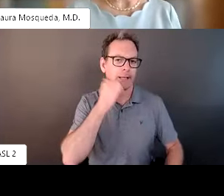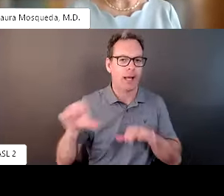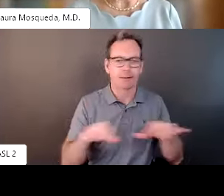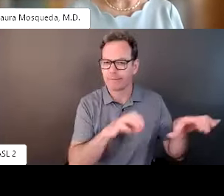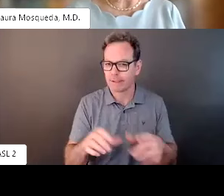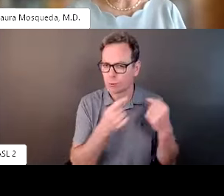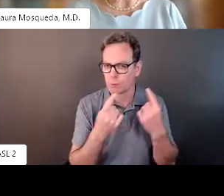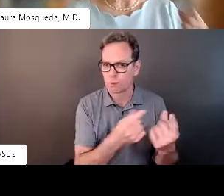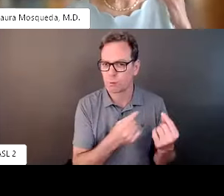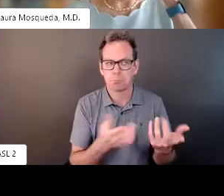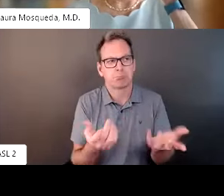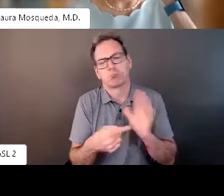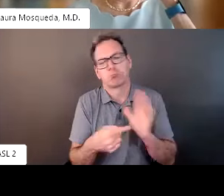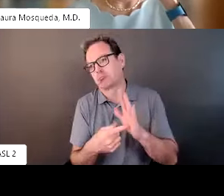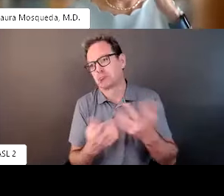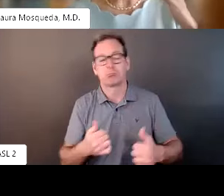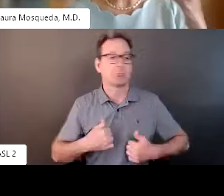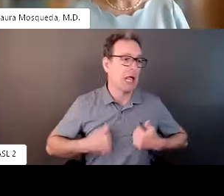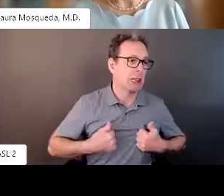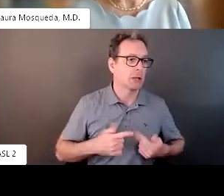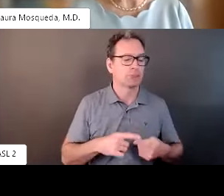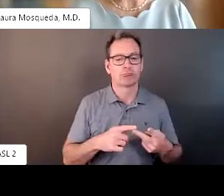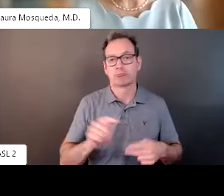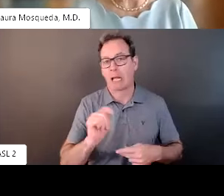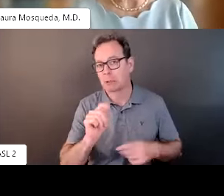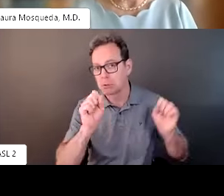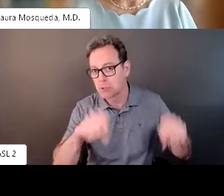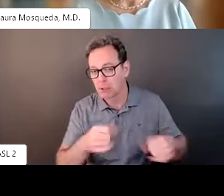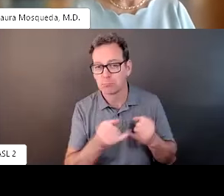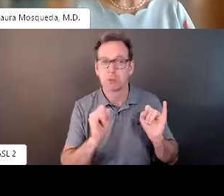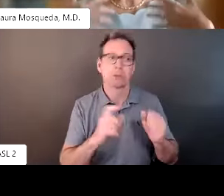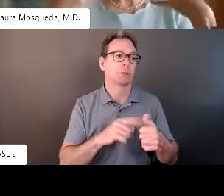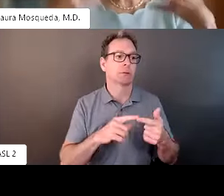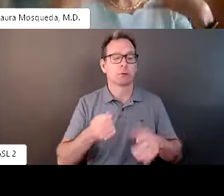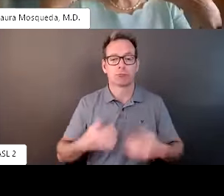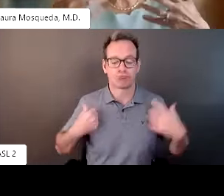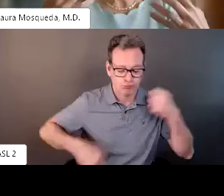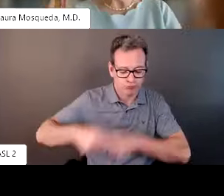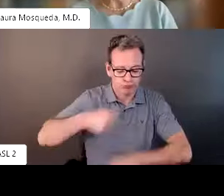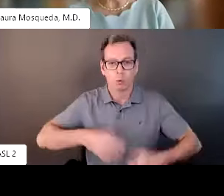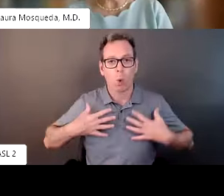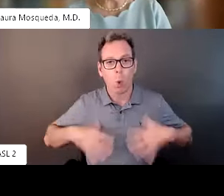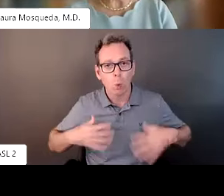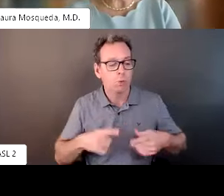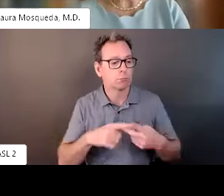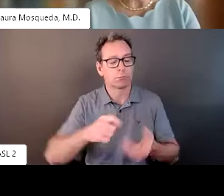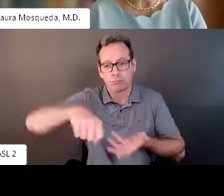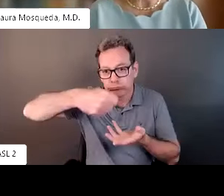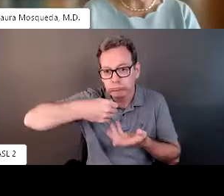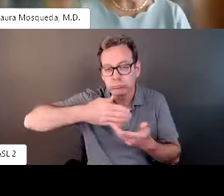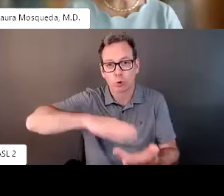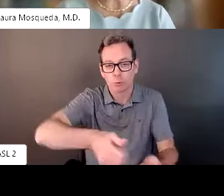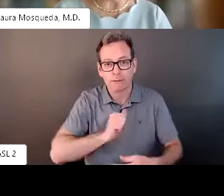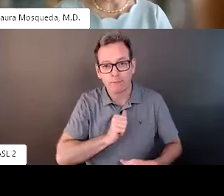able to bathe and use the bathroom? Get yourself dressed and fed? Because if you're able to do these sorts of things,